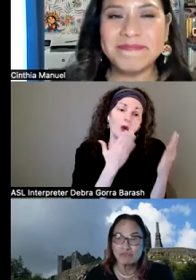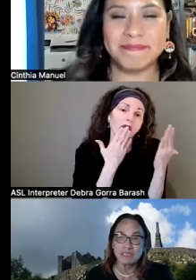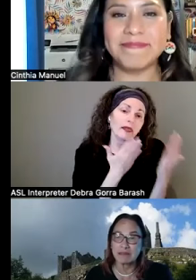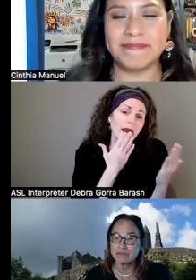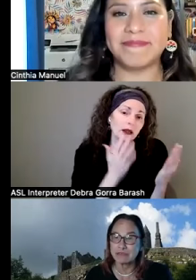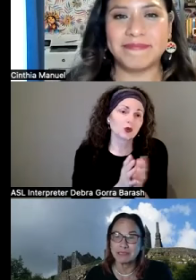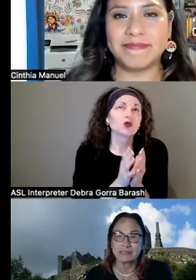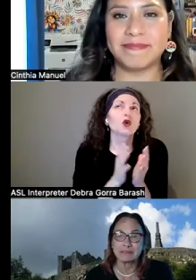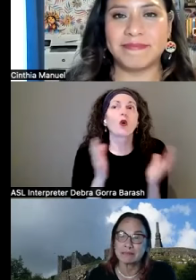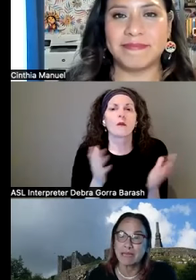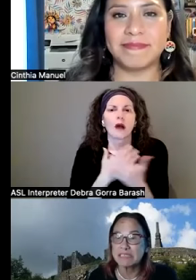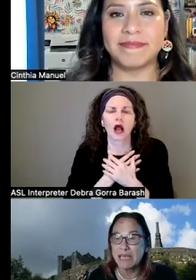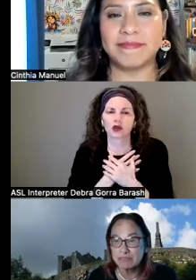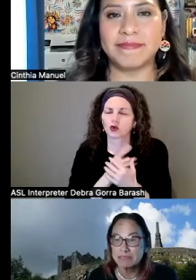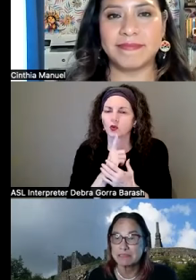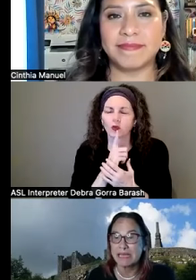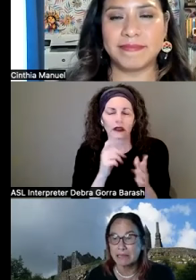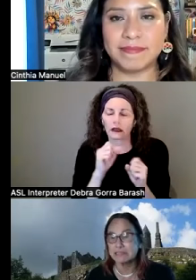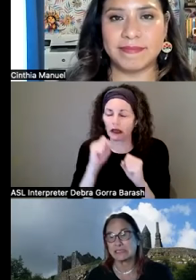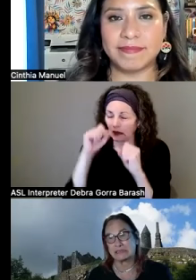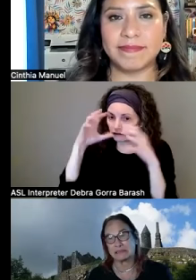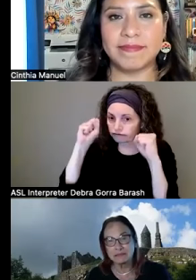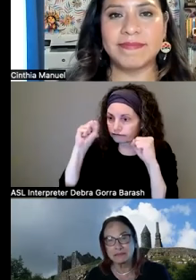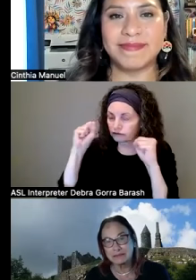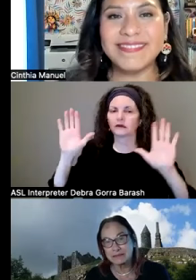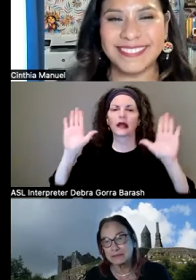that really thoughtful lightning talk. That was absolutely excellent.